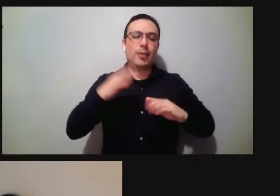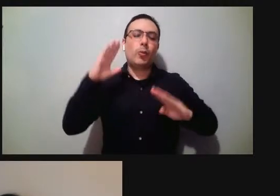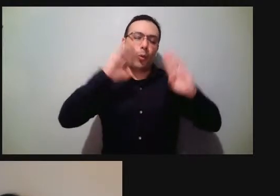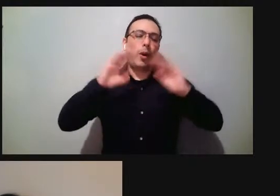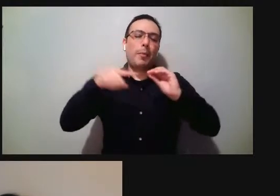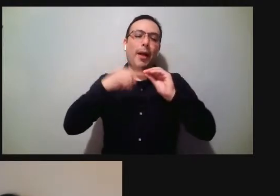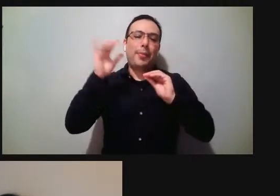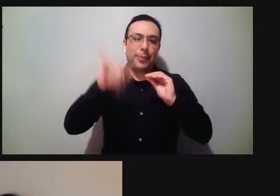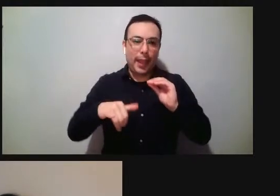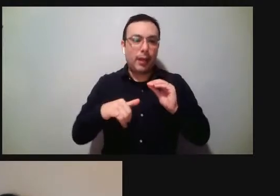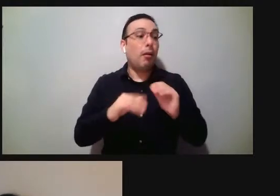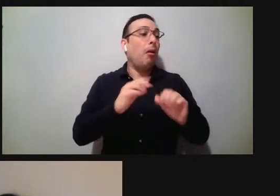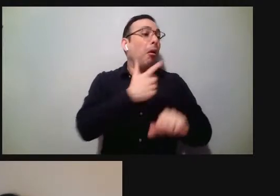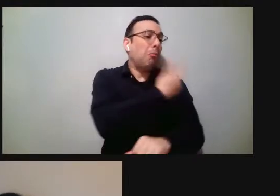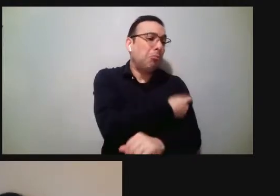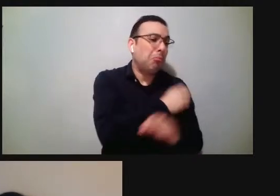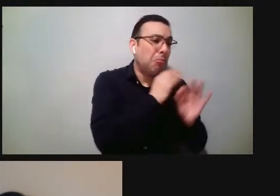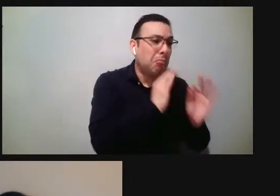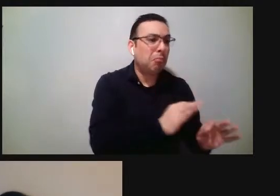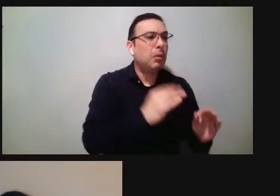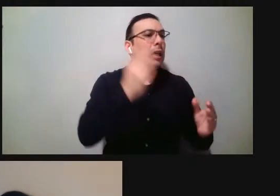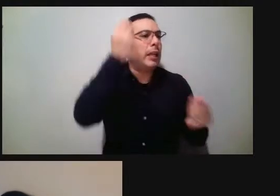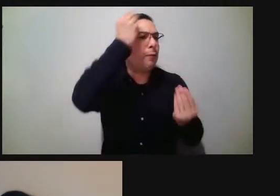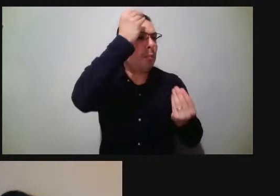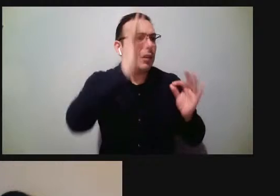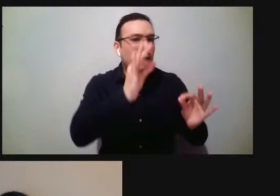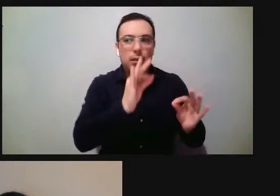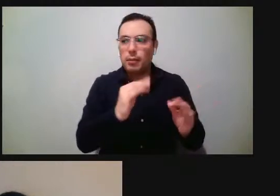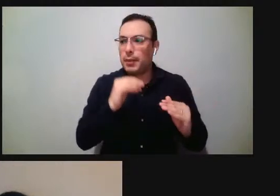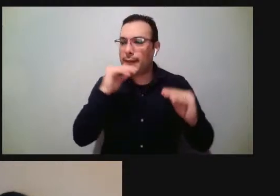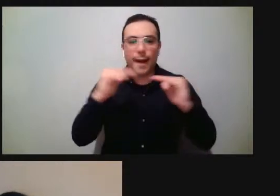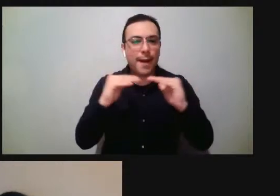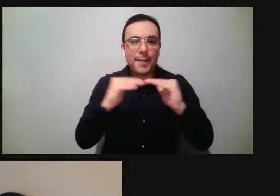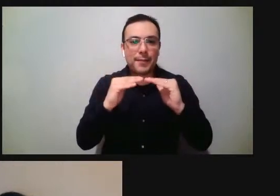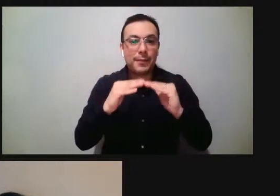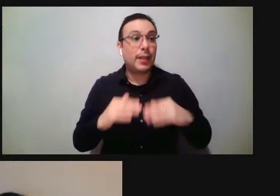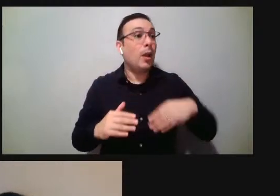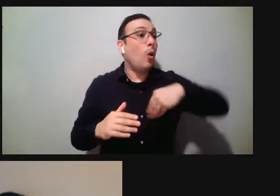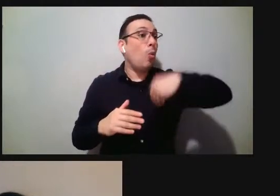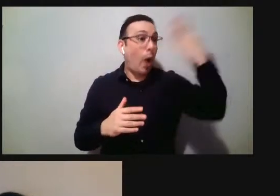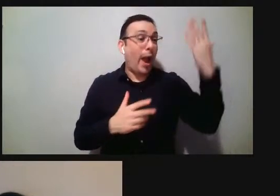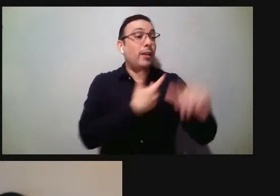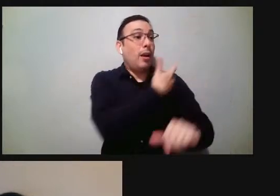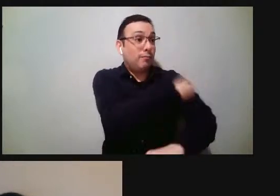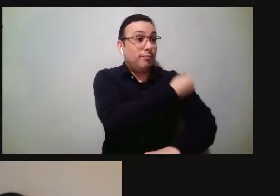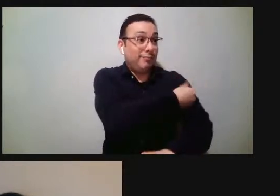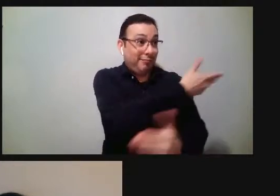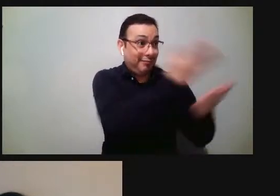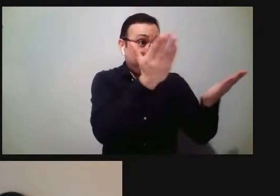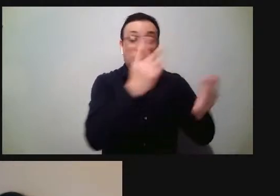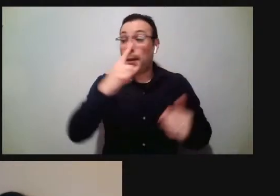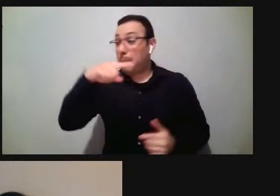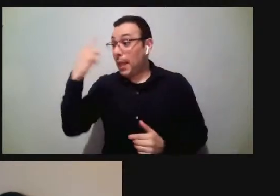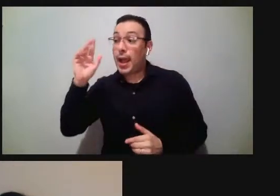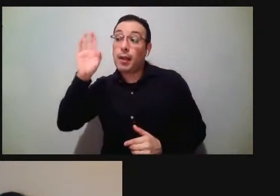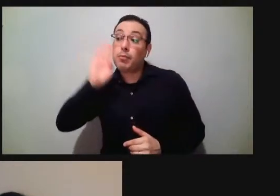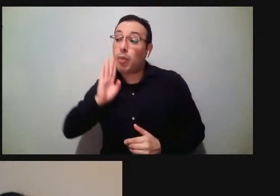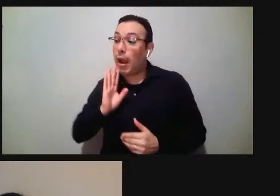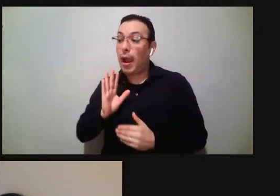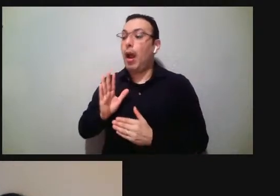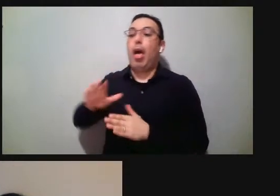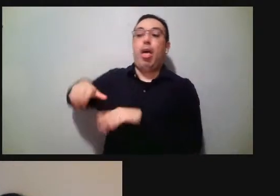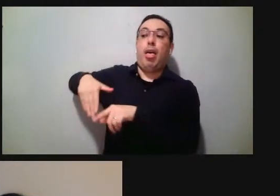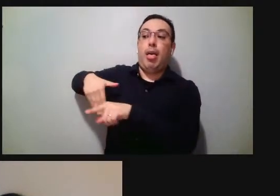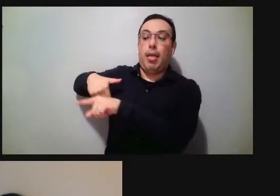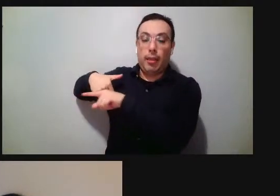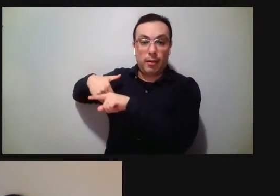because, if white Americans get vaccinated and Black and brown people do not, and the vaccine is not